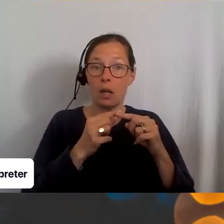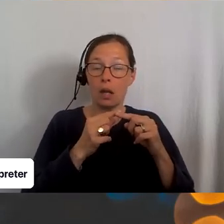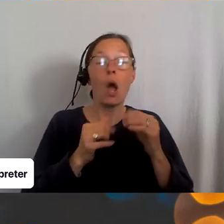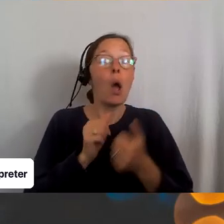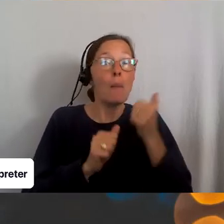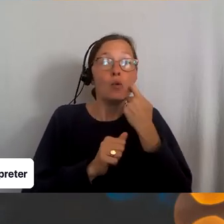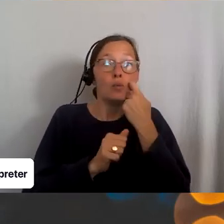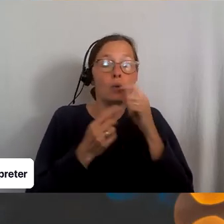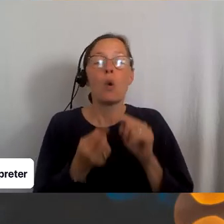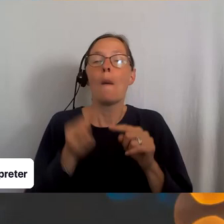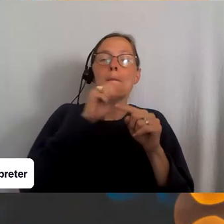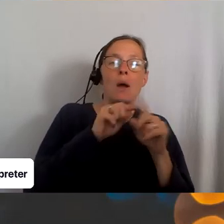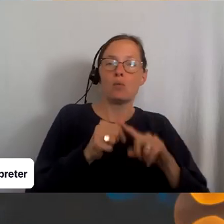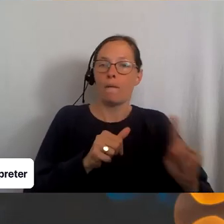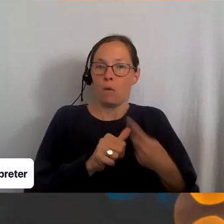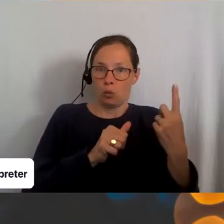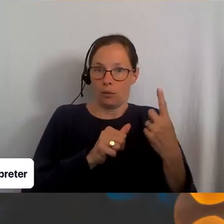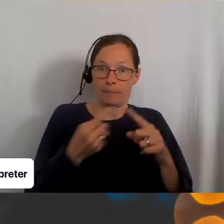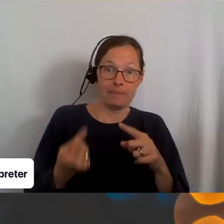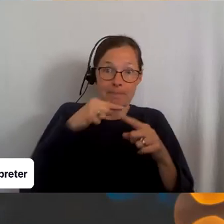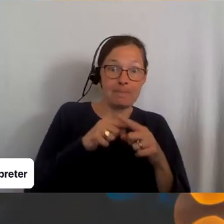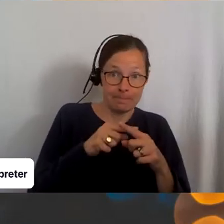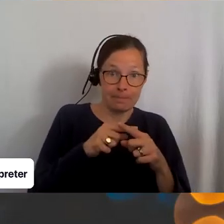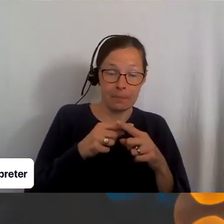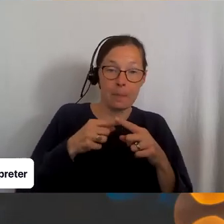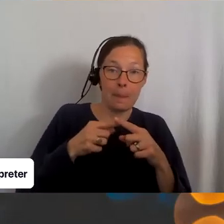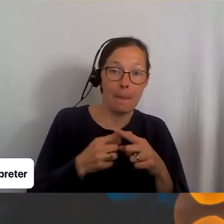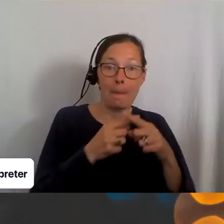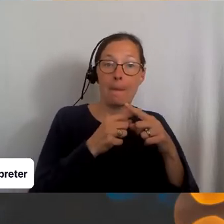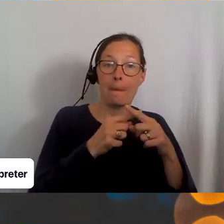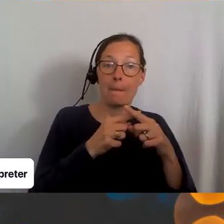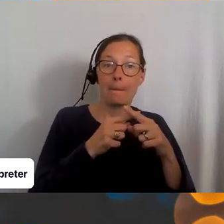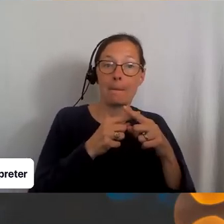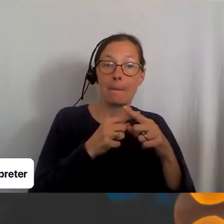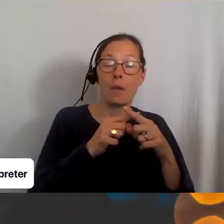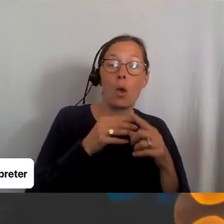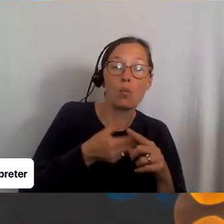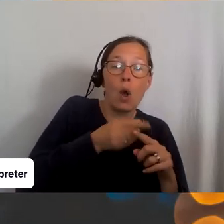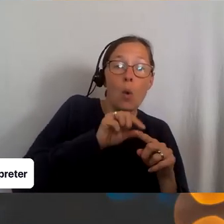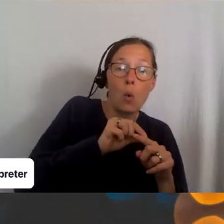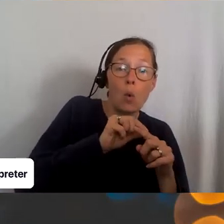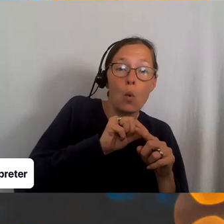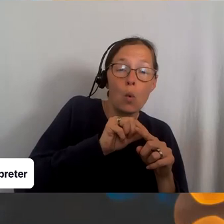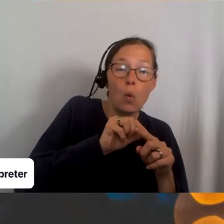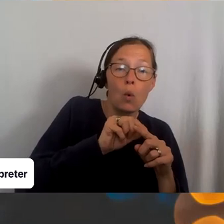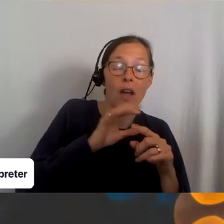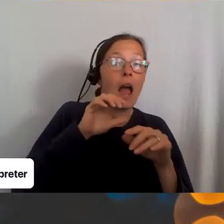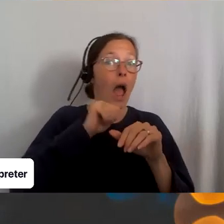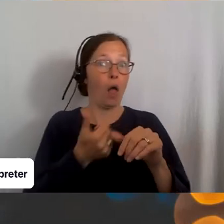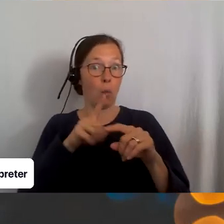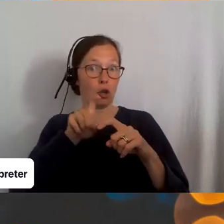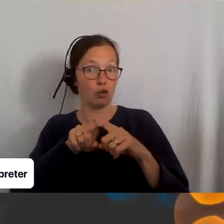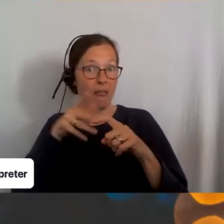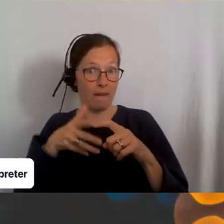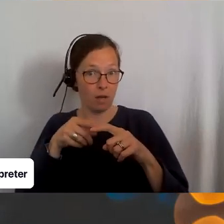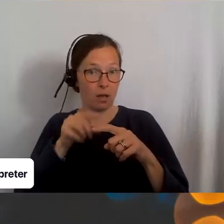recent stitch, go to the first one on the needle, bring it up, keep the other stitch on the needle